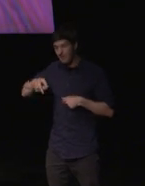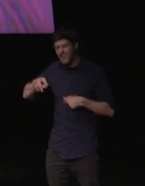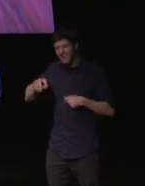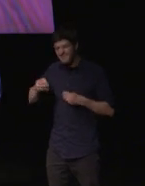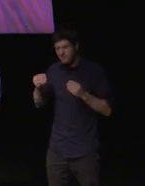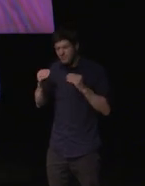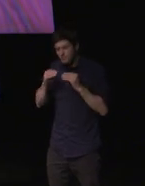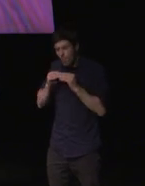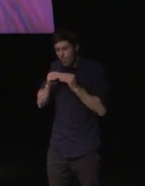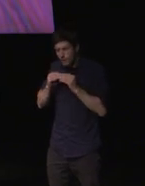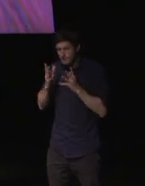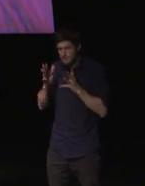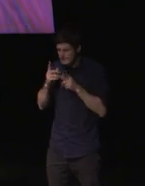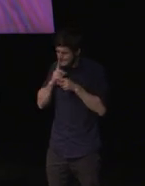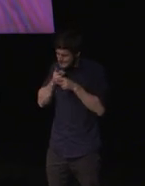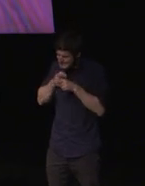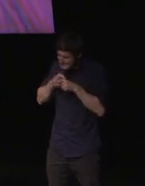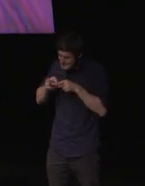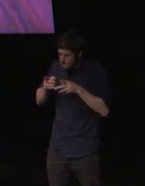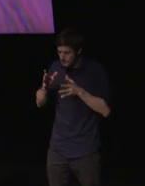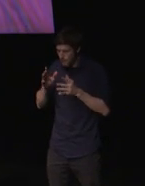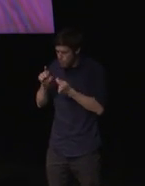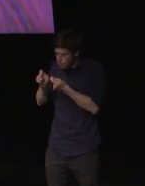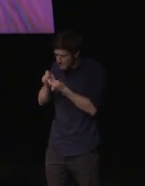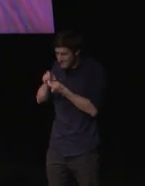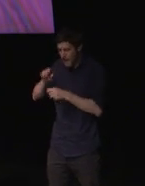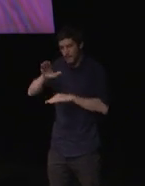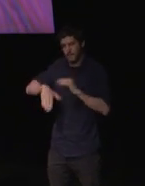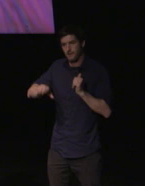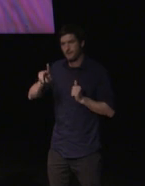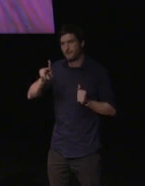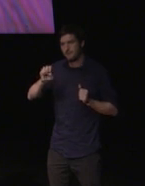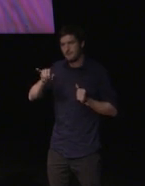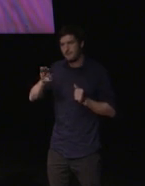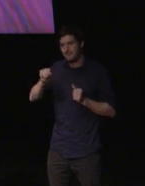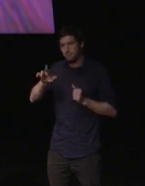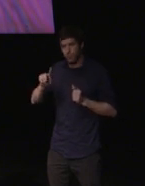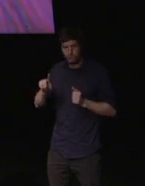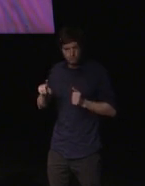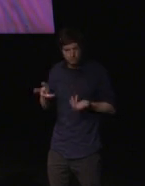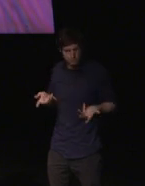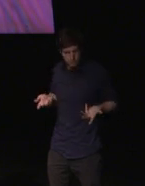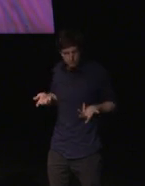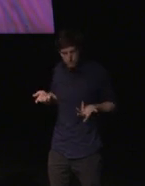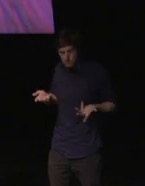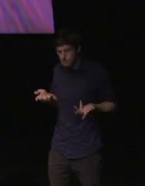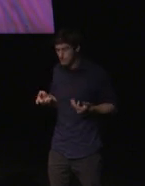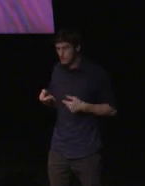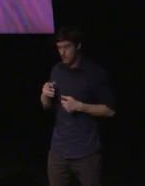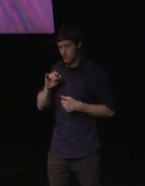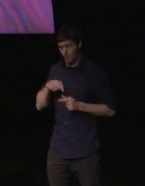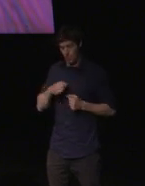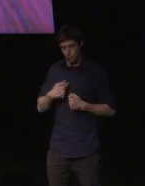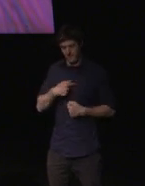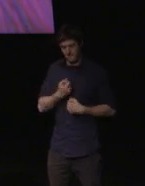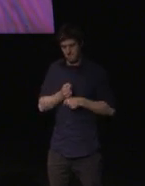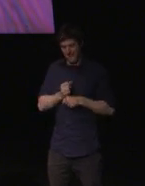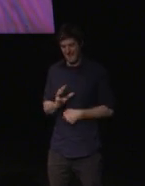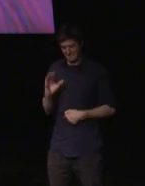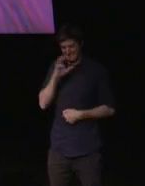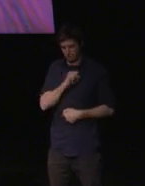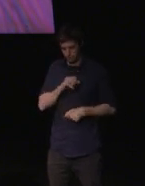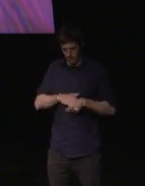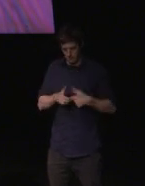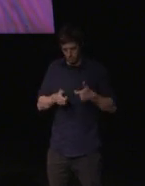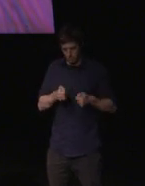generations, and it makes a ton of assumptions. So the other thing it assumes is that you have the reach with those index fingers